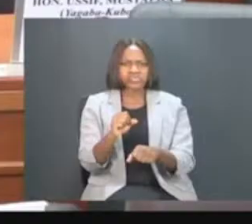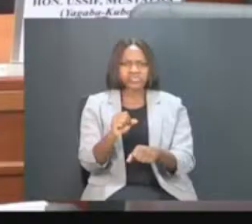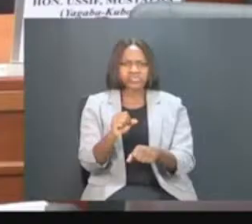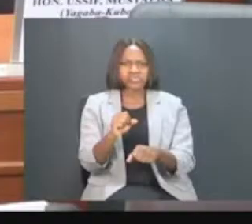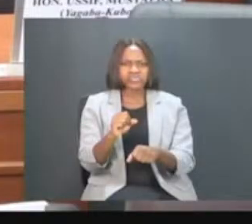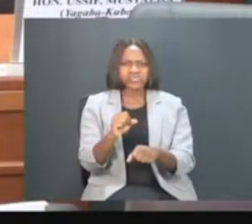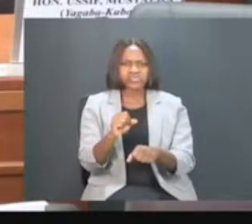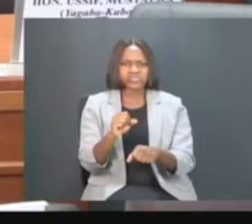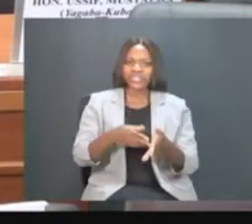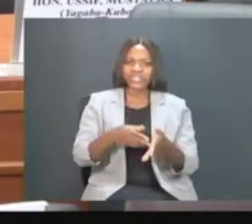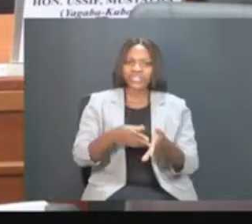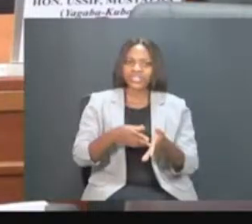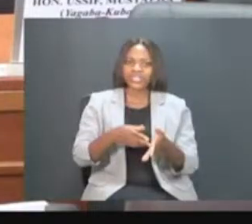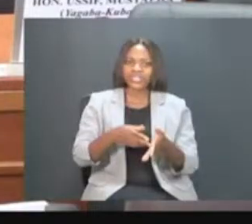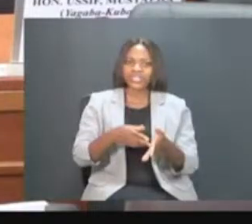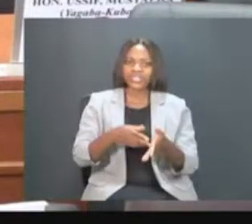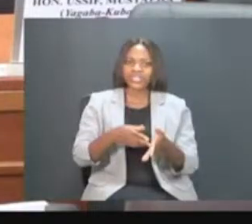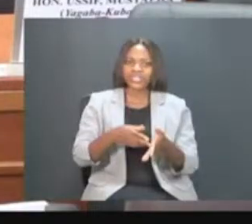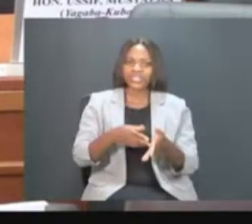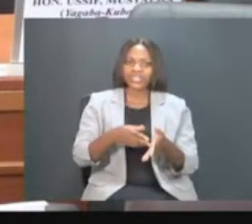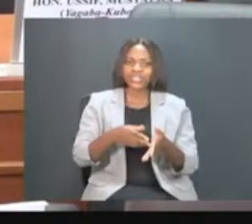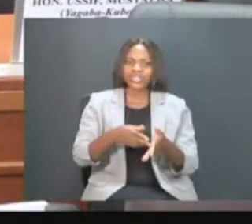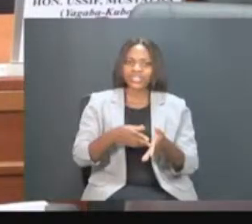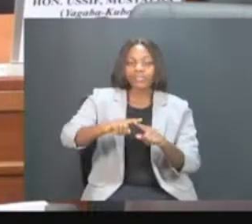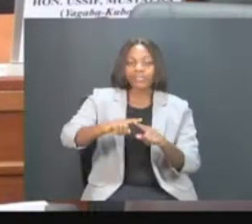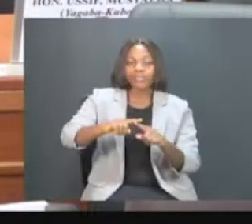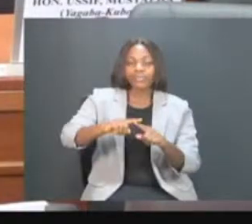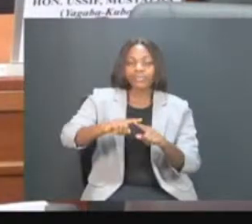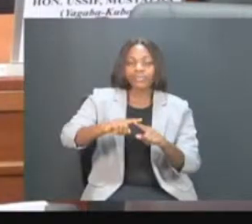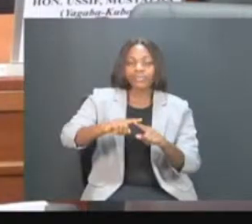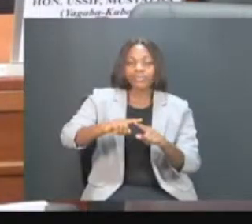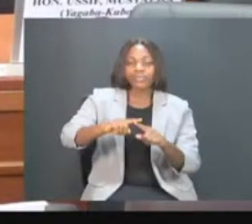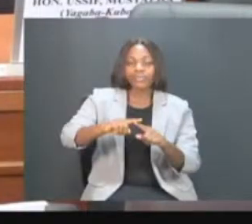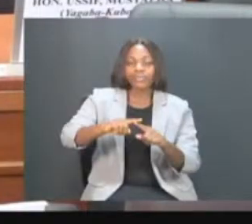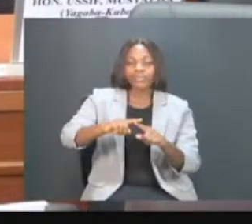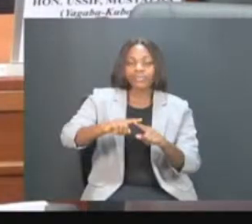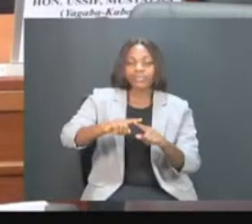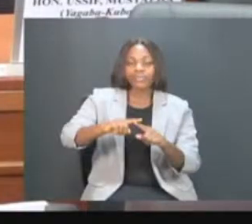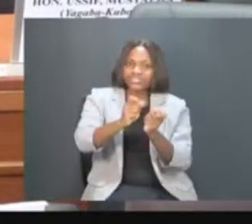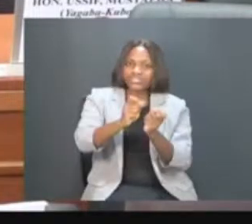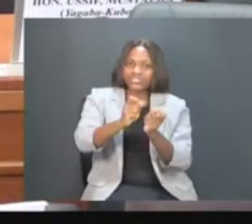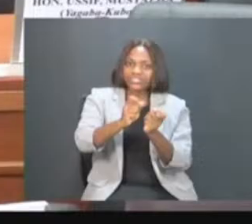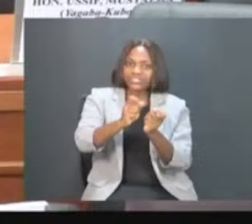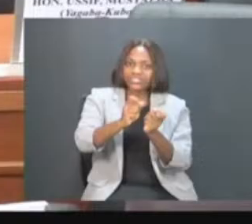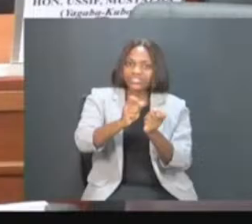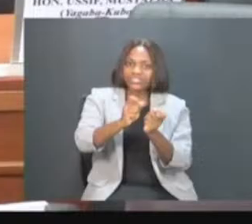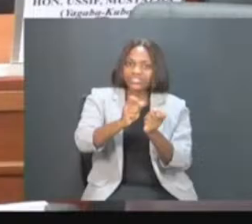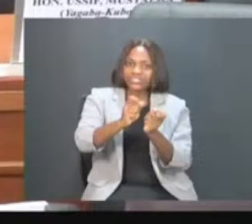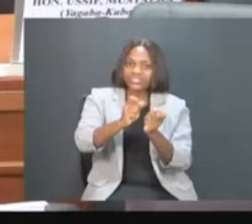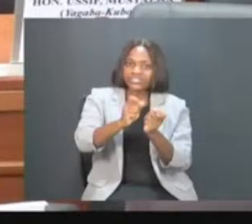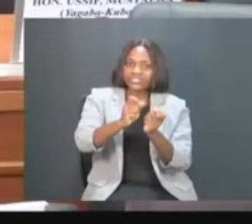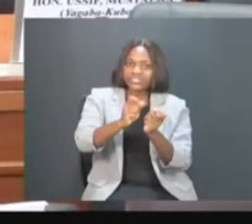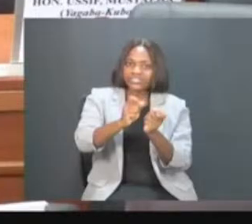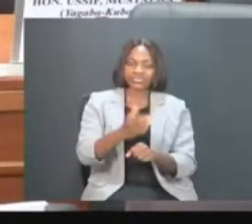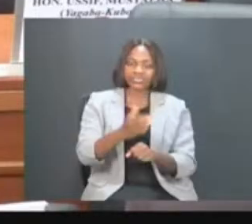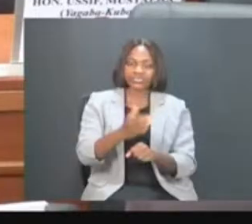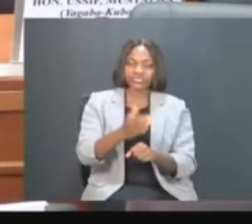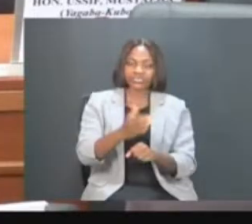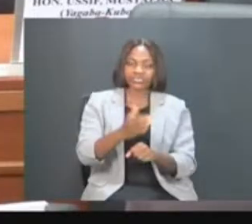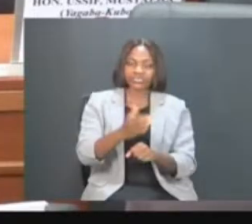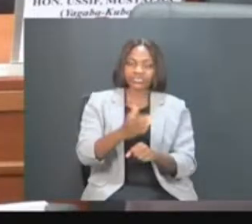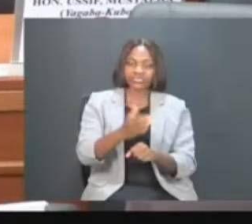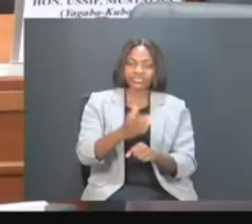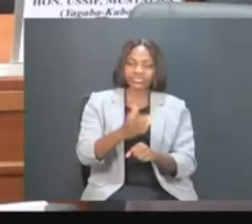them to pass their bill, but we pray that they help to fine-tune it so that it delivers what they promised. I thank you, Mr. Speaker, for the